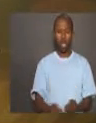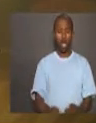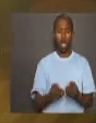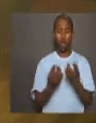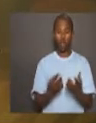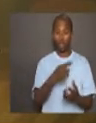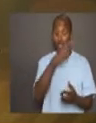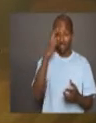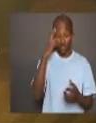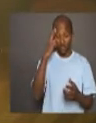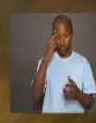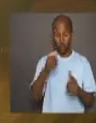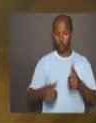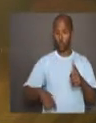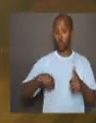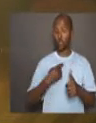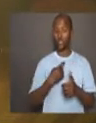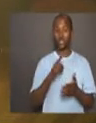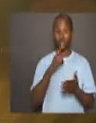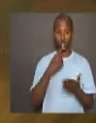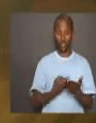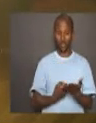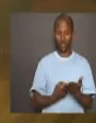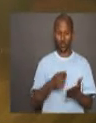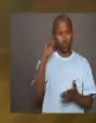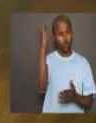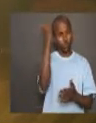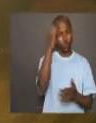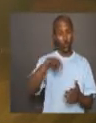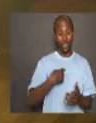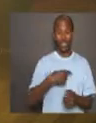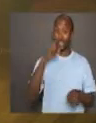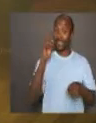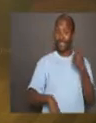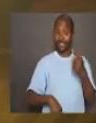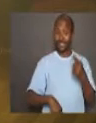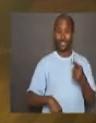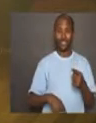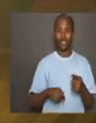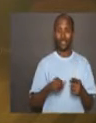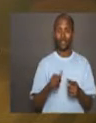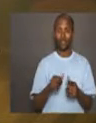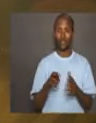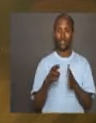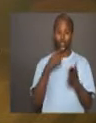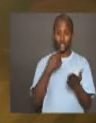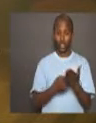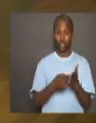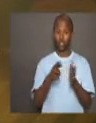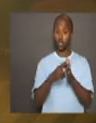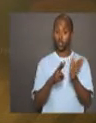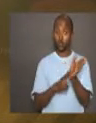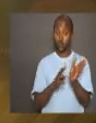many cases we check, we can never actually prove that our rule is true.